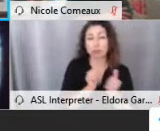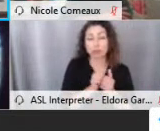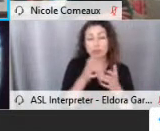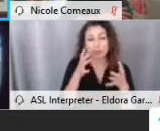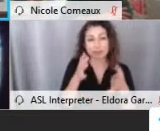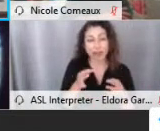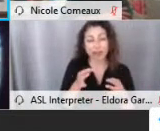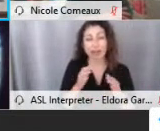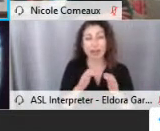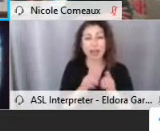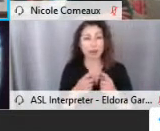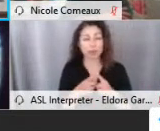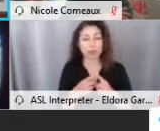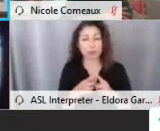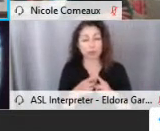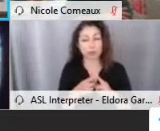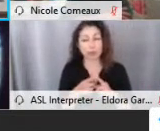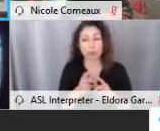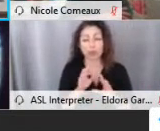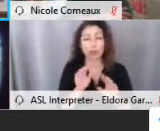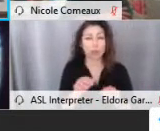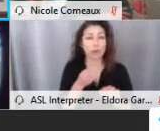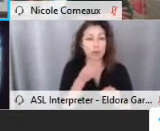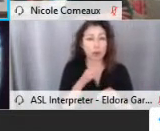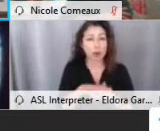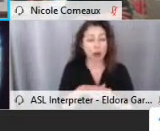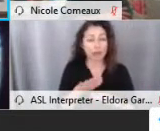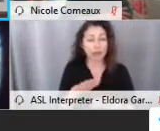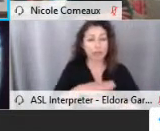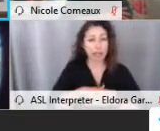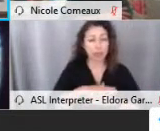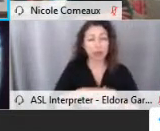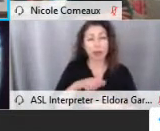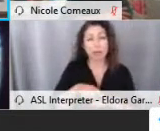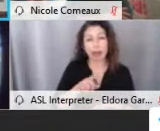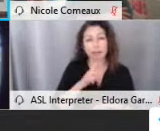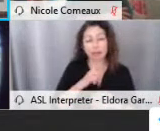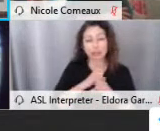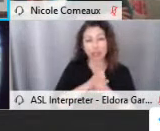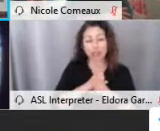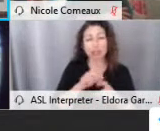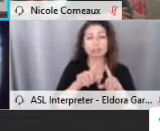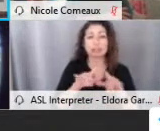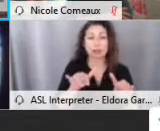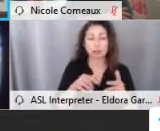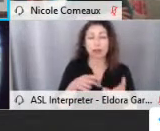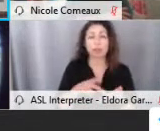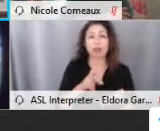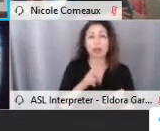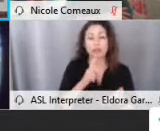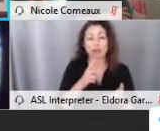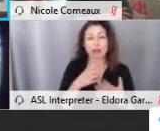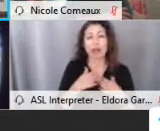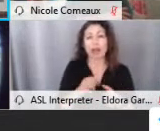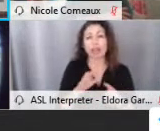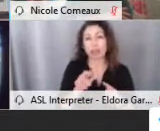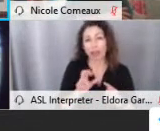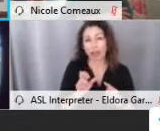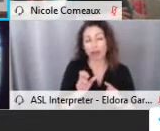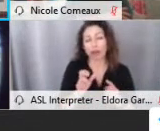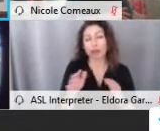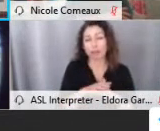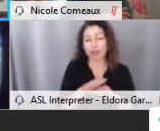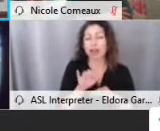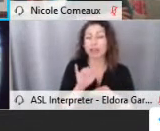deciding, how to put food on their table, pay for shelter, while also paying for healthcare coverage. And that's the main basis